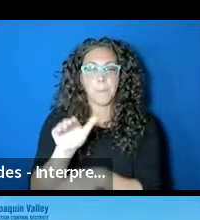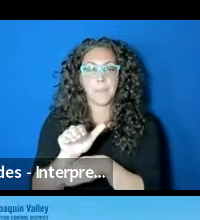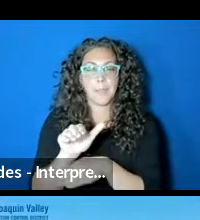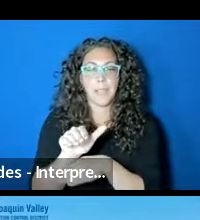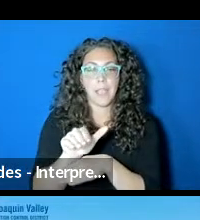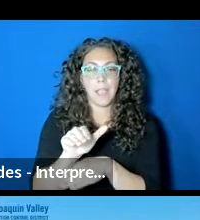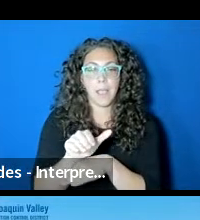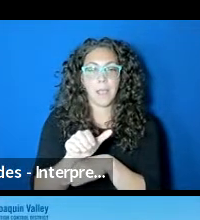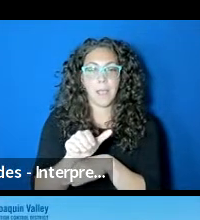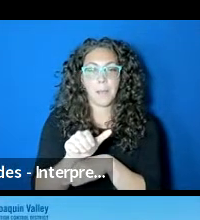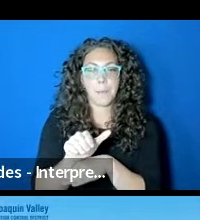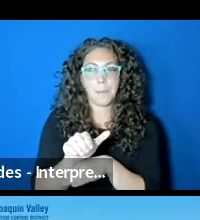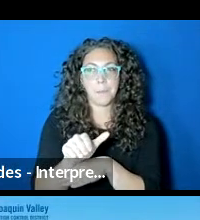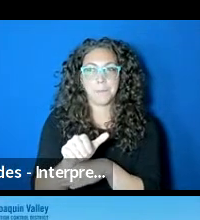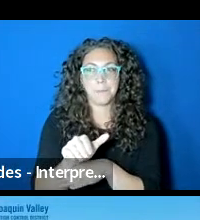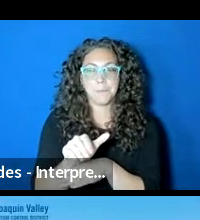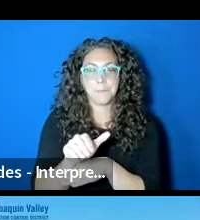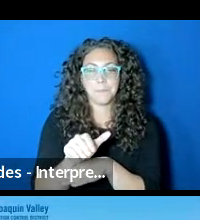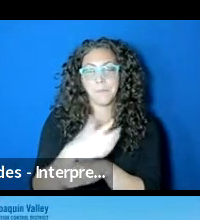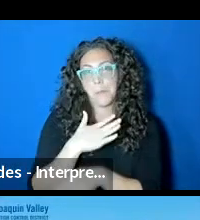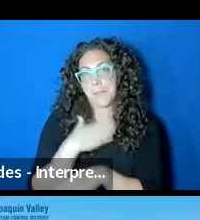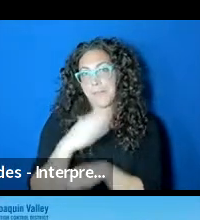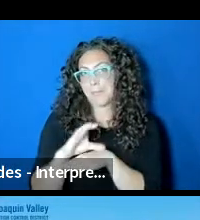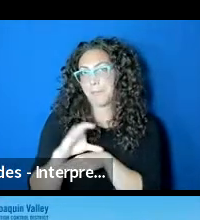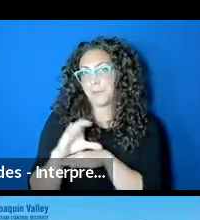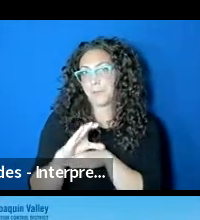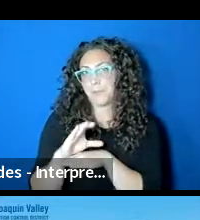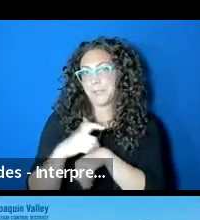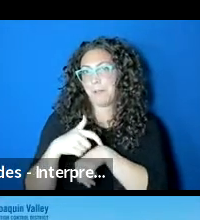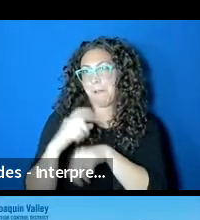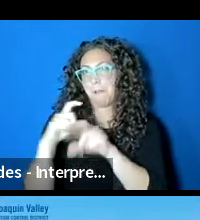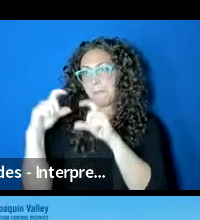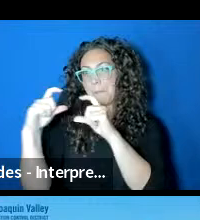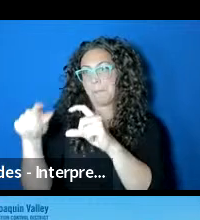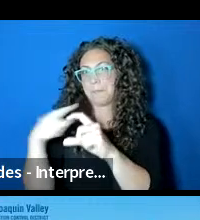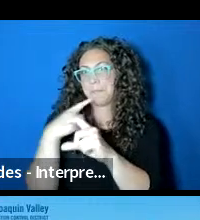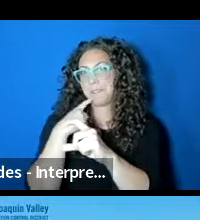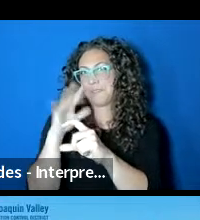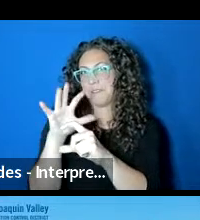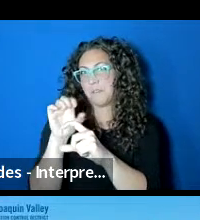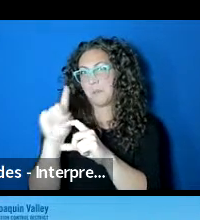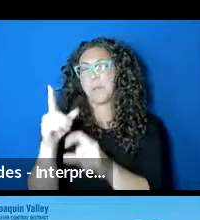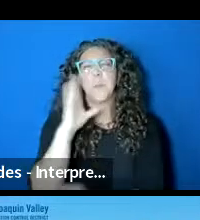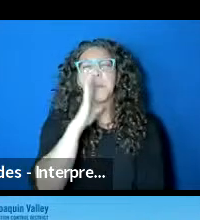my computer's clock. We will get started in the next minute.